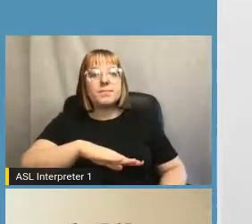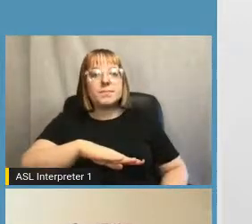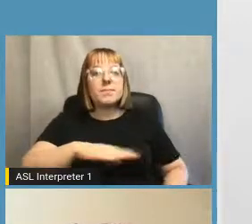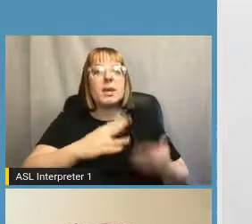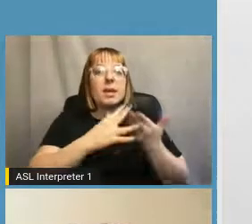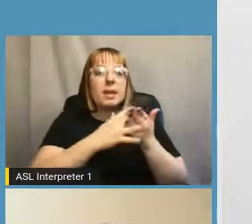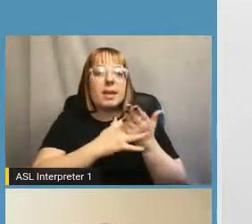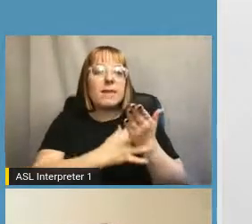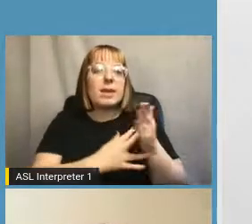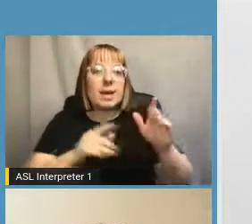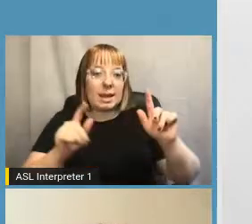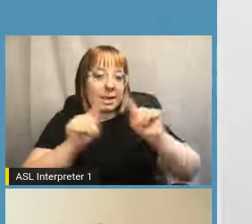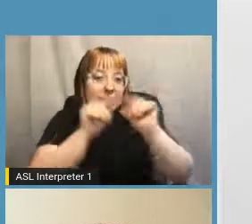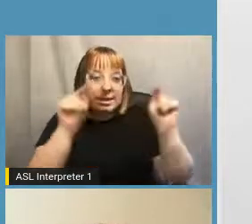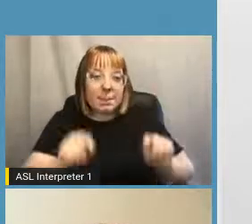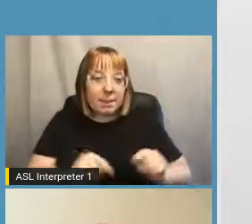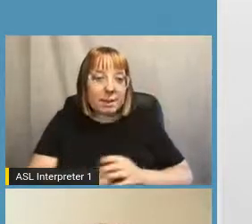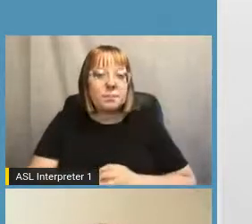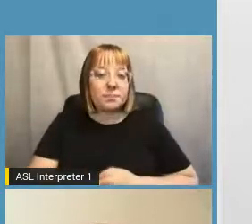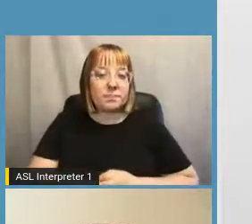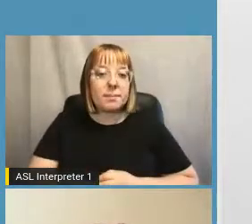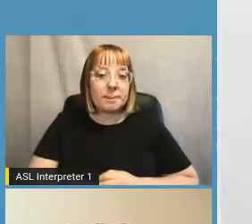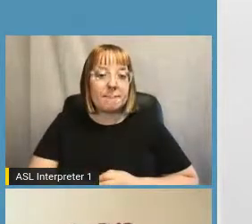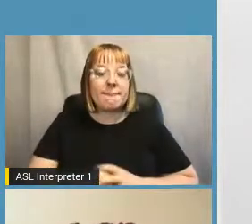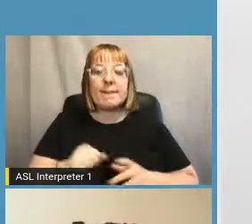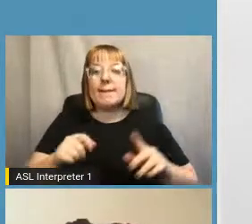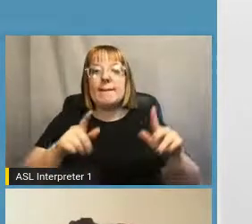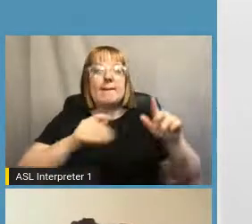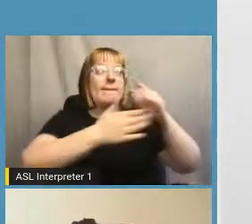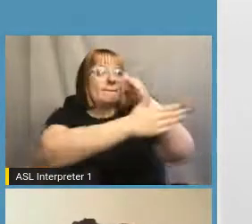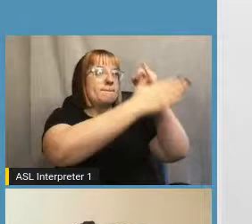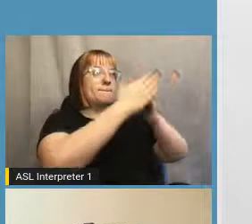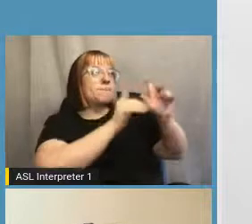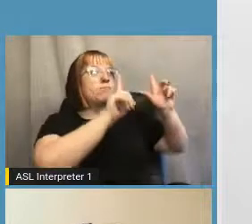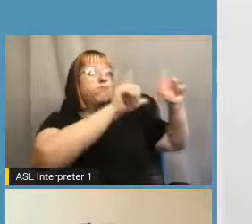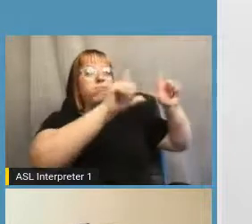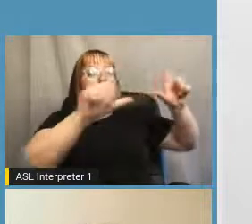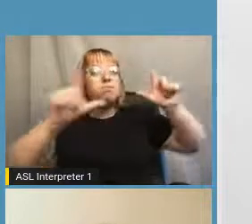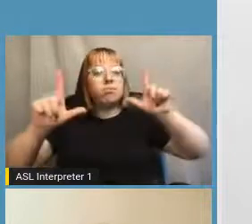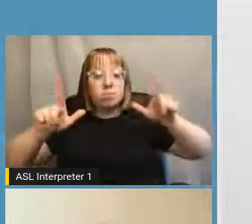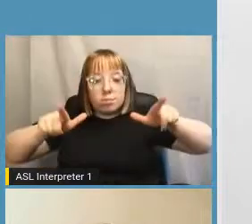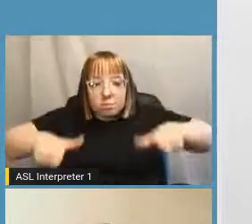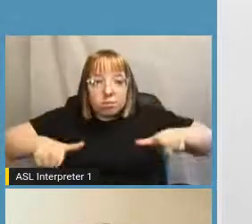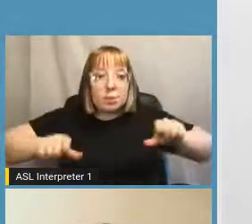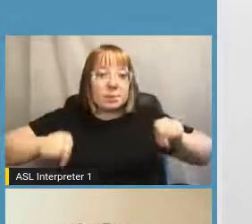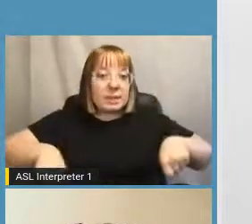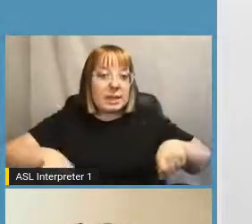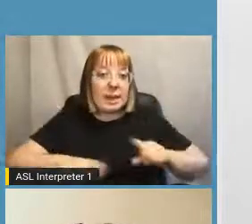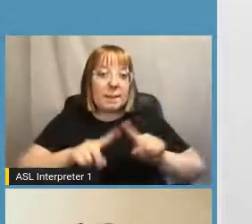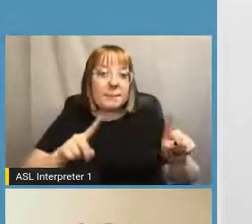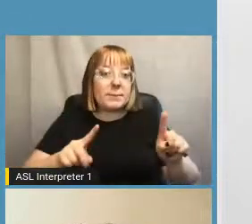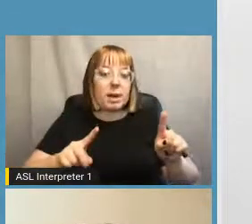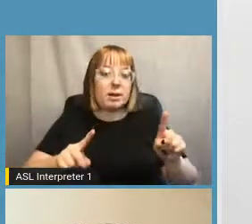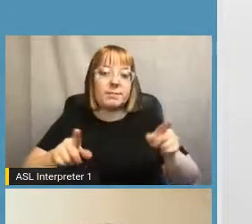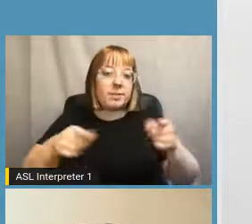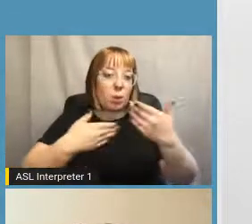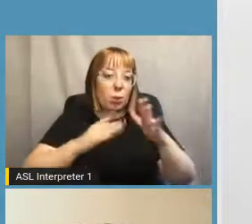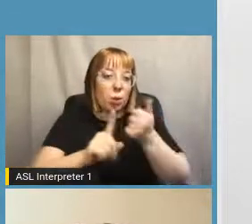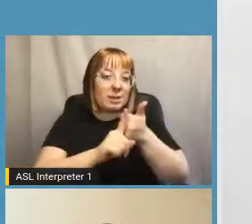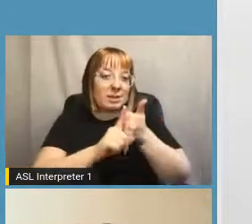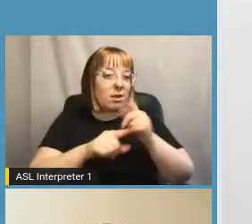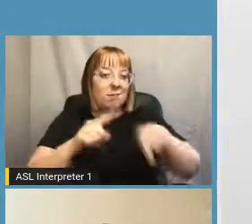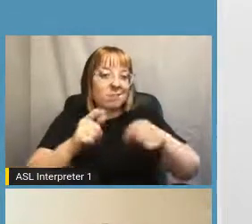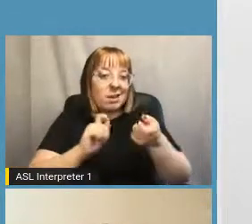template basically and you can put artwork on the walls or on the floor and things like that. Use the arrow keys to go